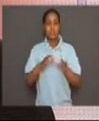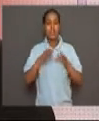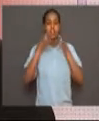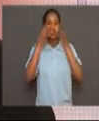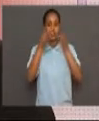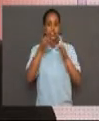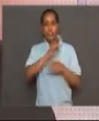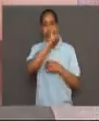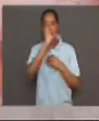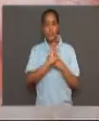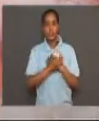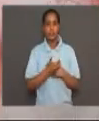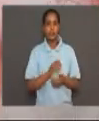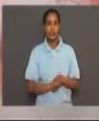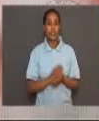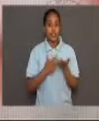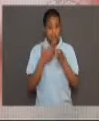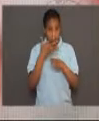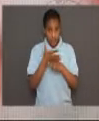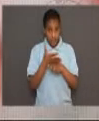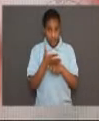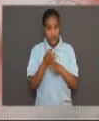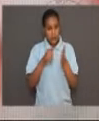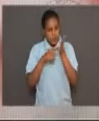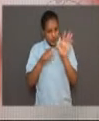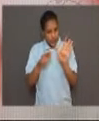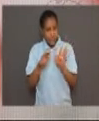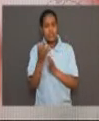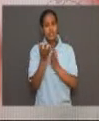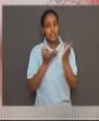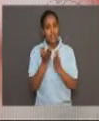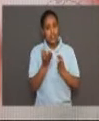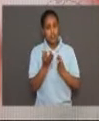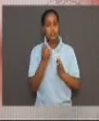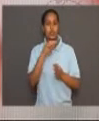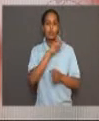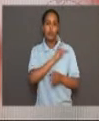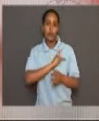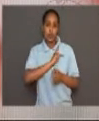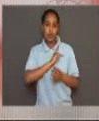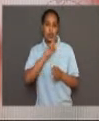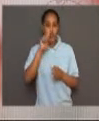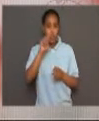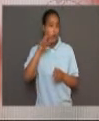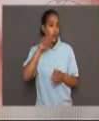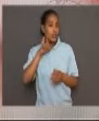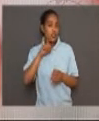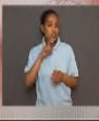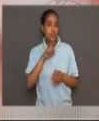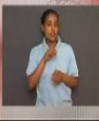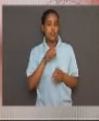transition temperature. Then briefly describe the properties of a